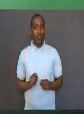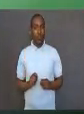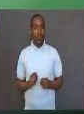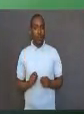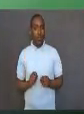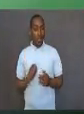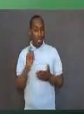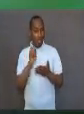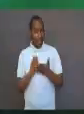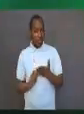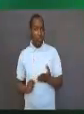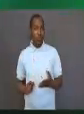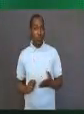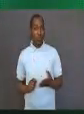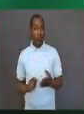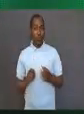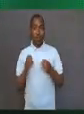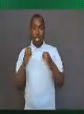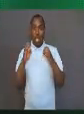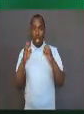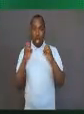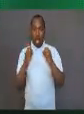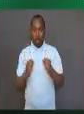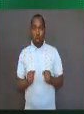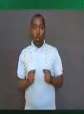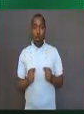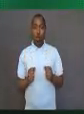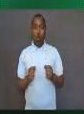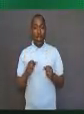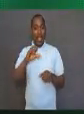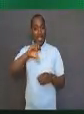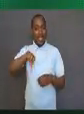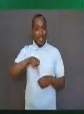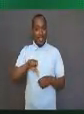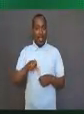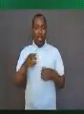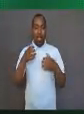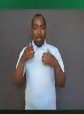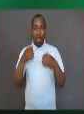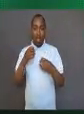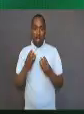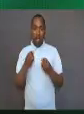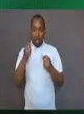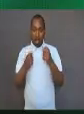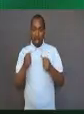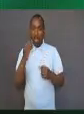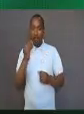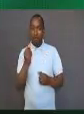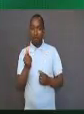If you wrote down ergo, injera, aib,